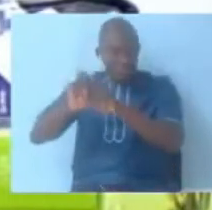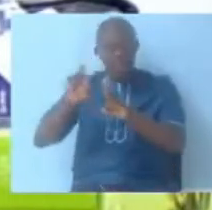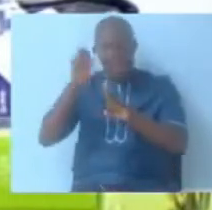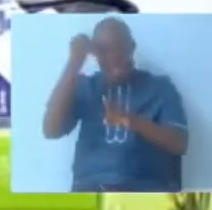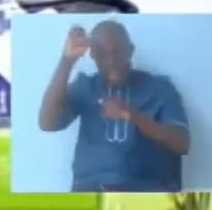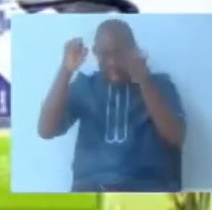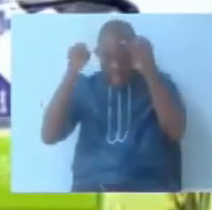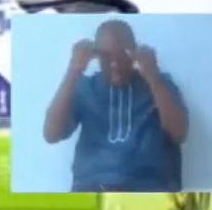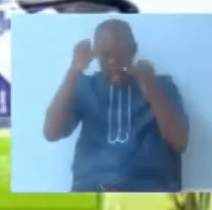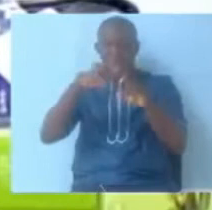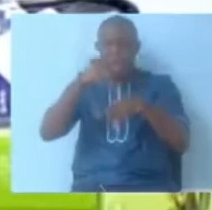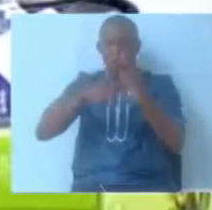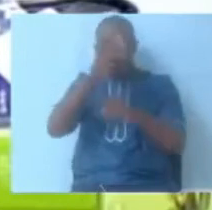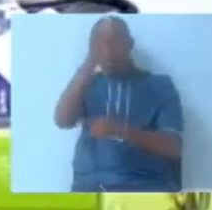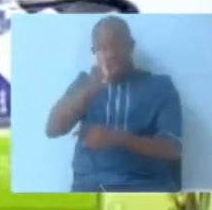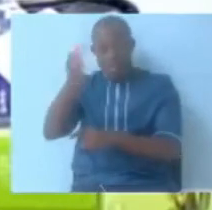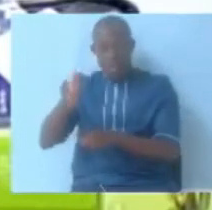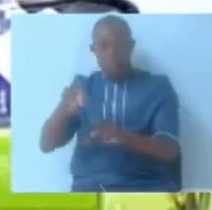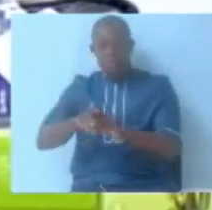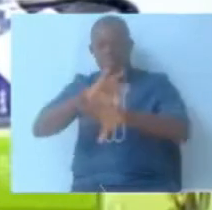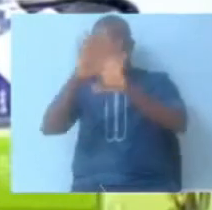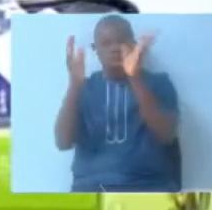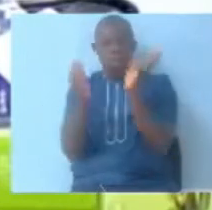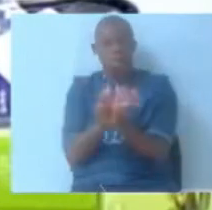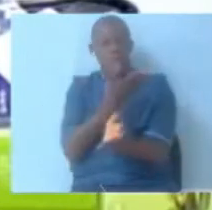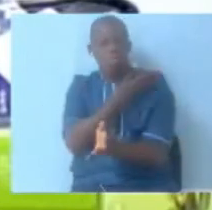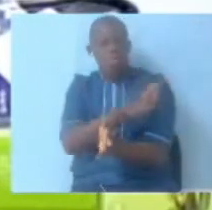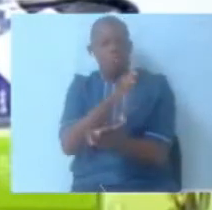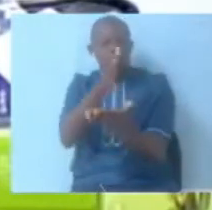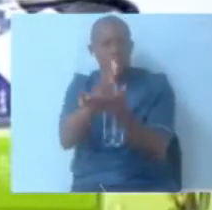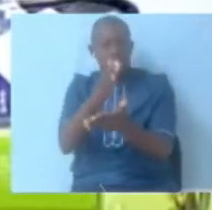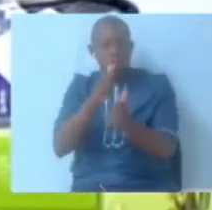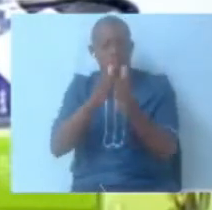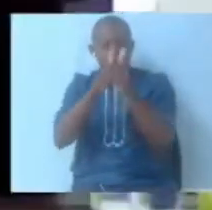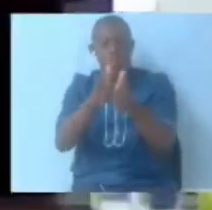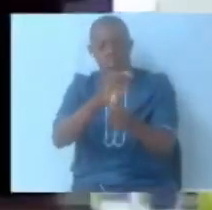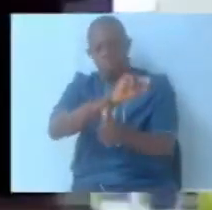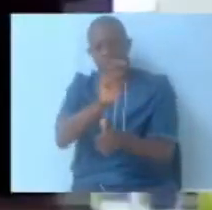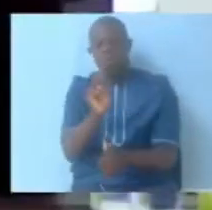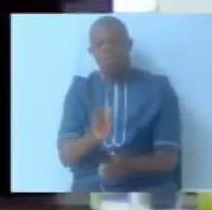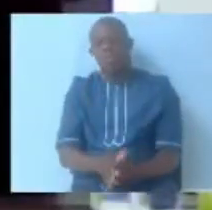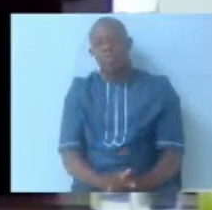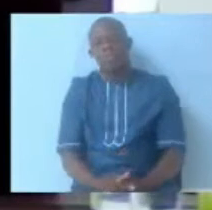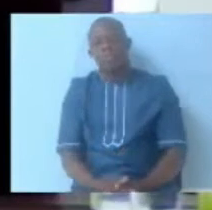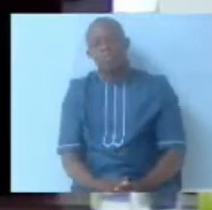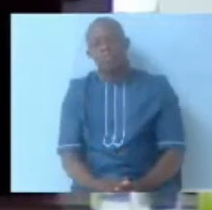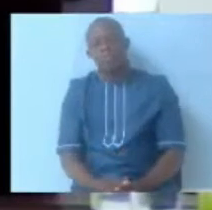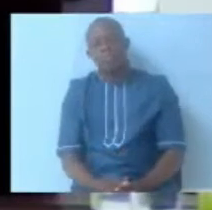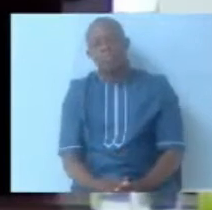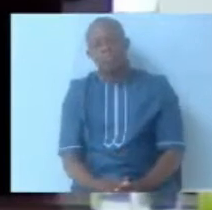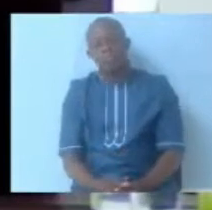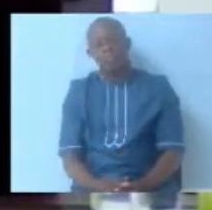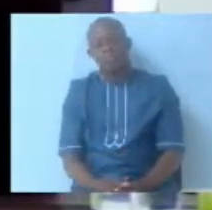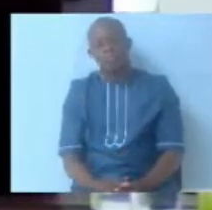Umuto nyalte bitum mollataram fambulo fan sambo aning ila kolu Kenya mfayo yewlu